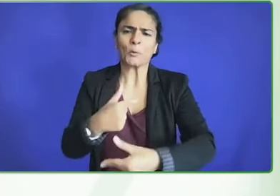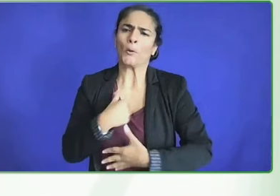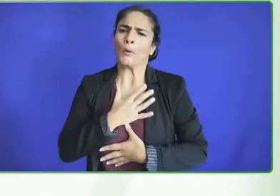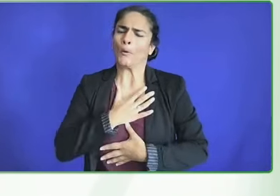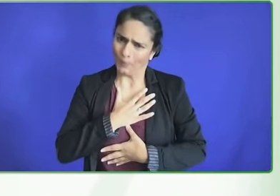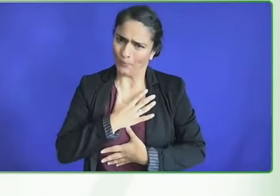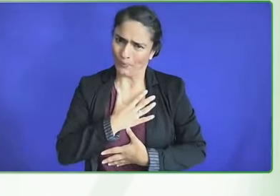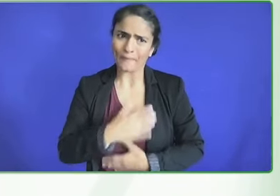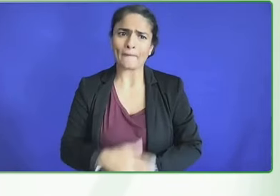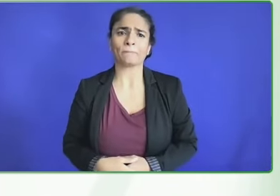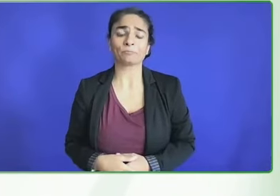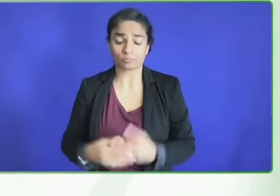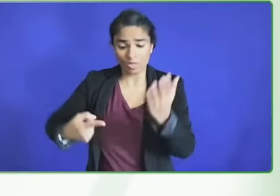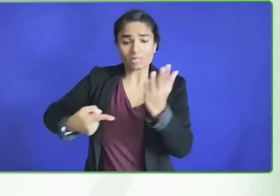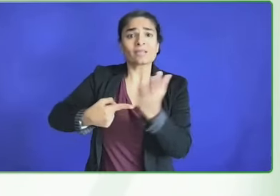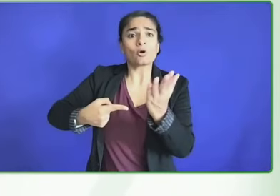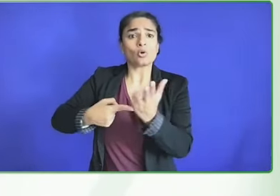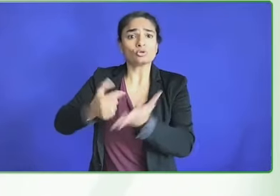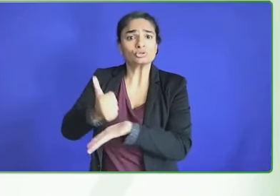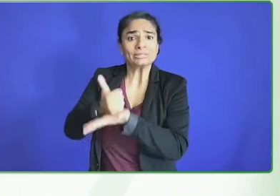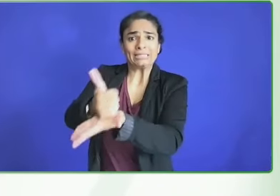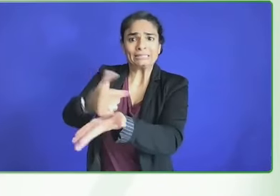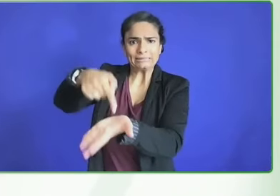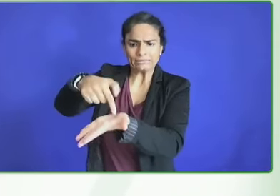today alongside so many other